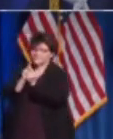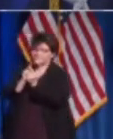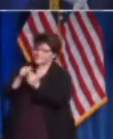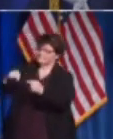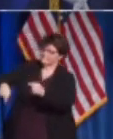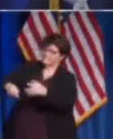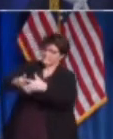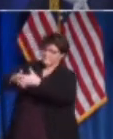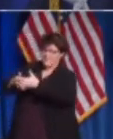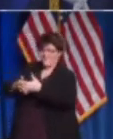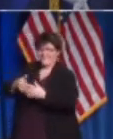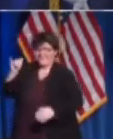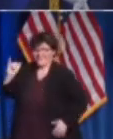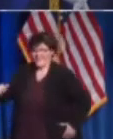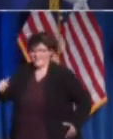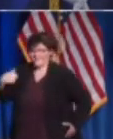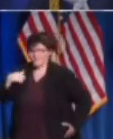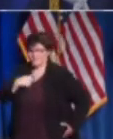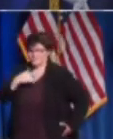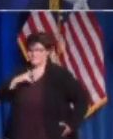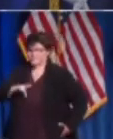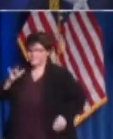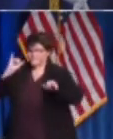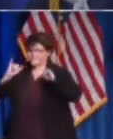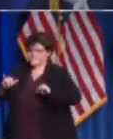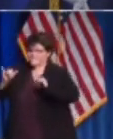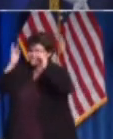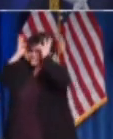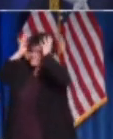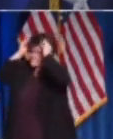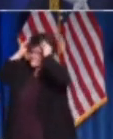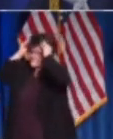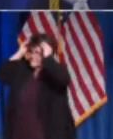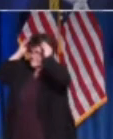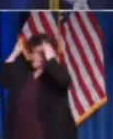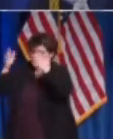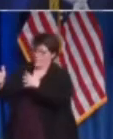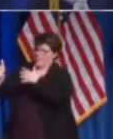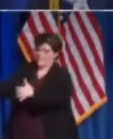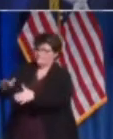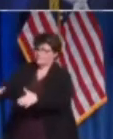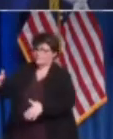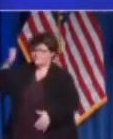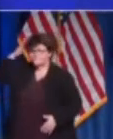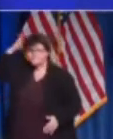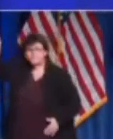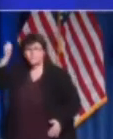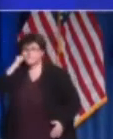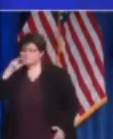do in case of the girls and everybody. Nobody's left behind. That's what we're reminded of every day.